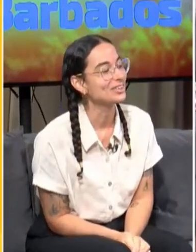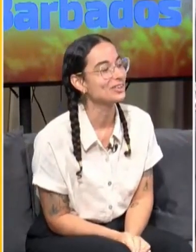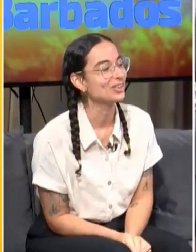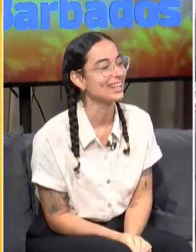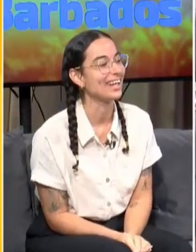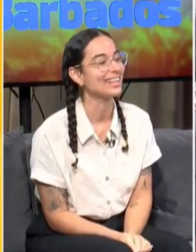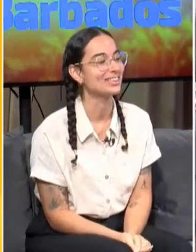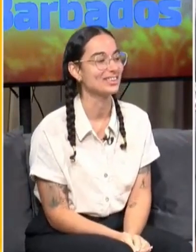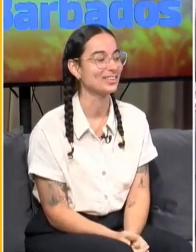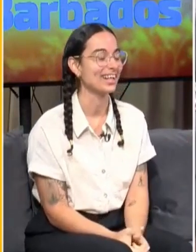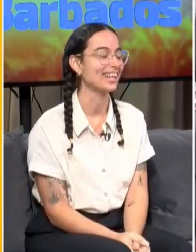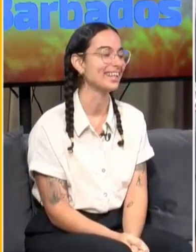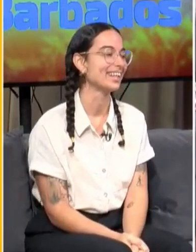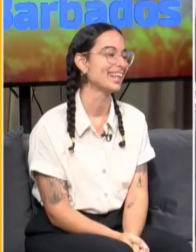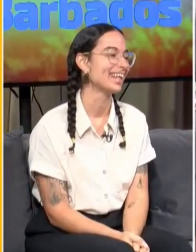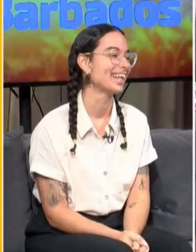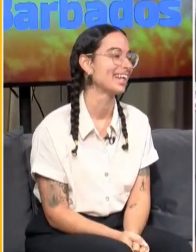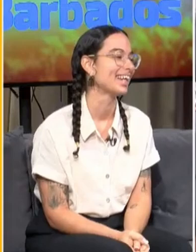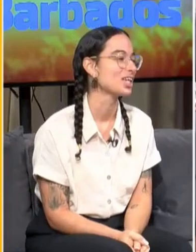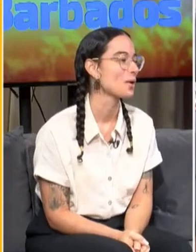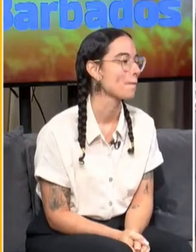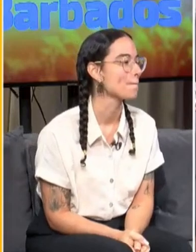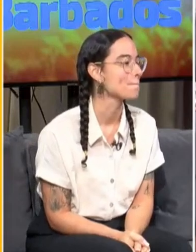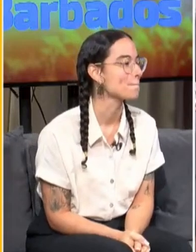Right. She's still trying to get it.